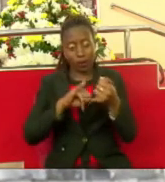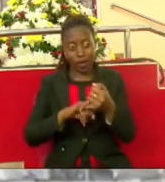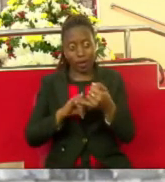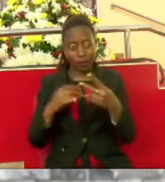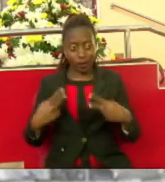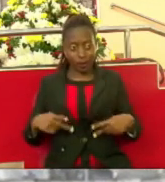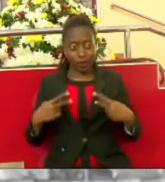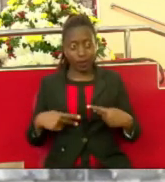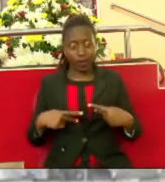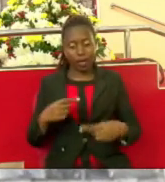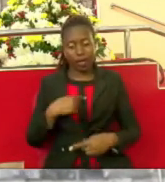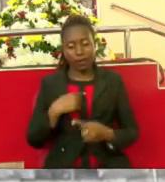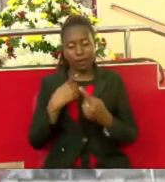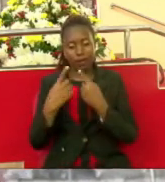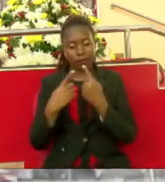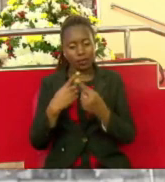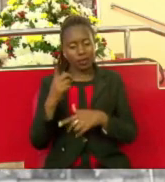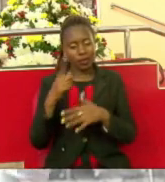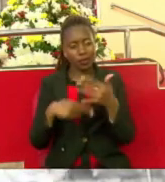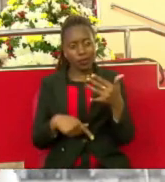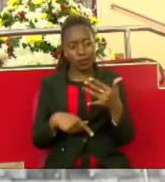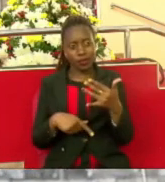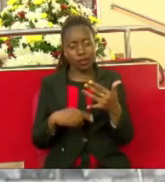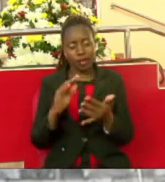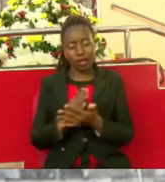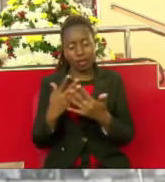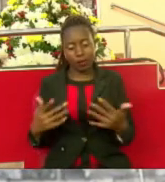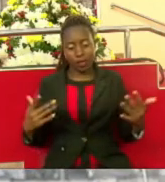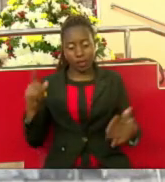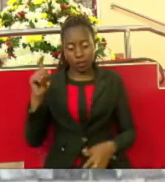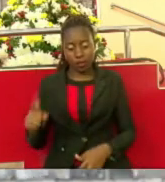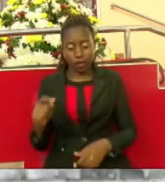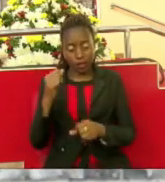And I was telling them, there are things that you must do as a father.